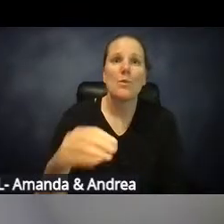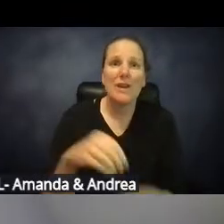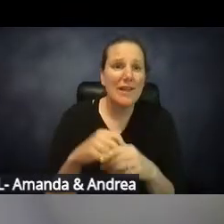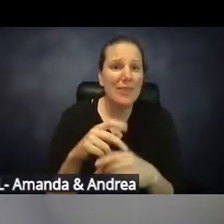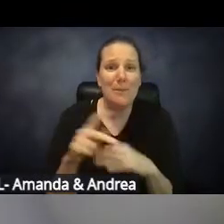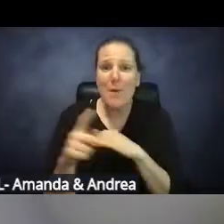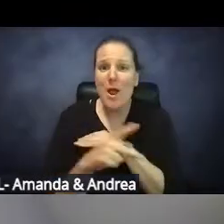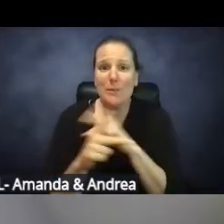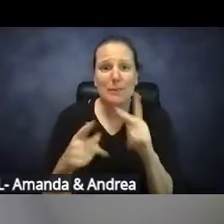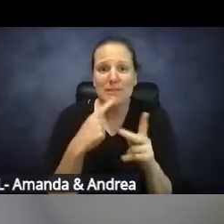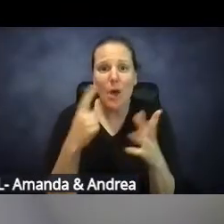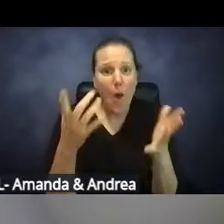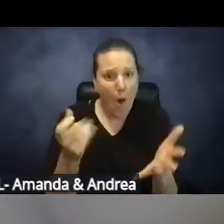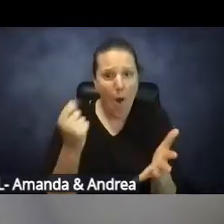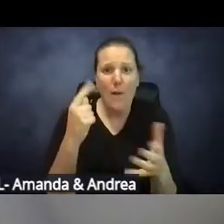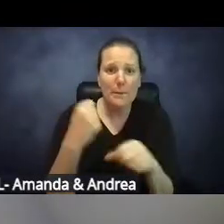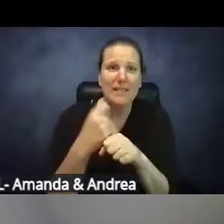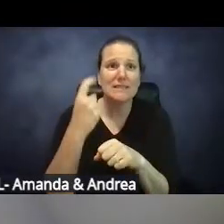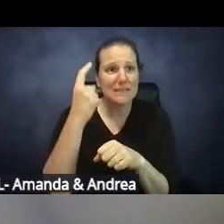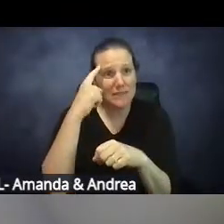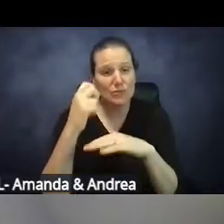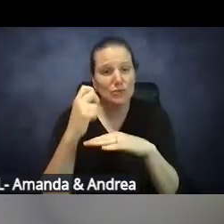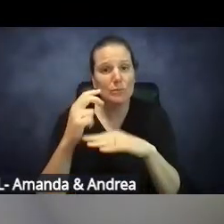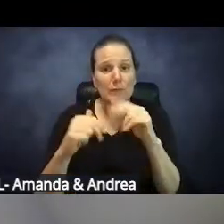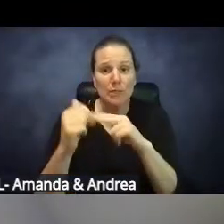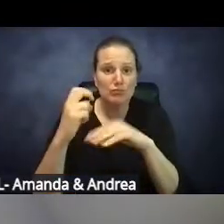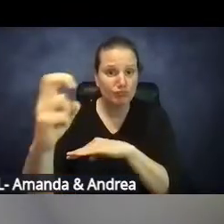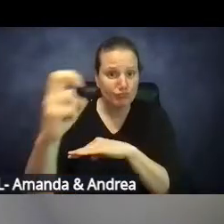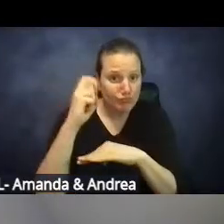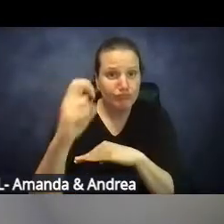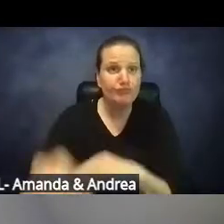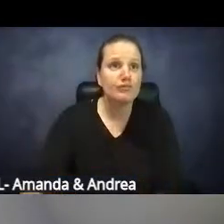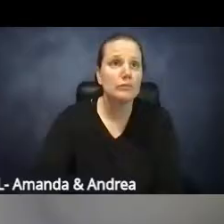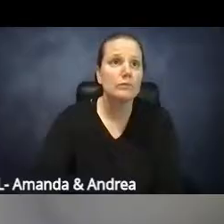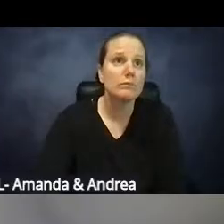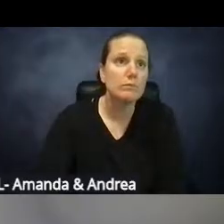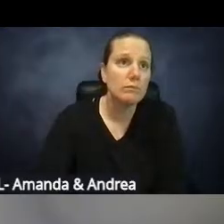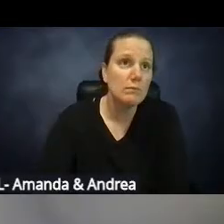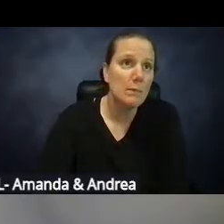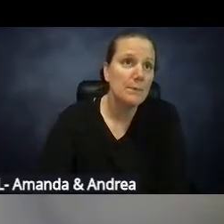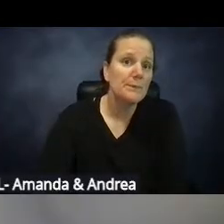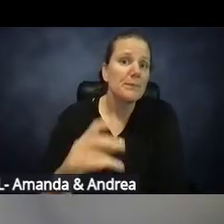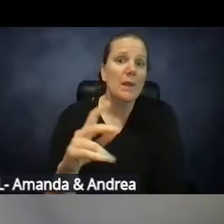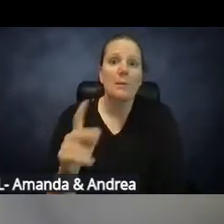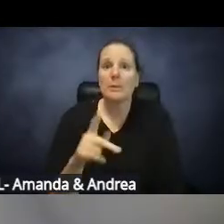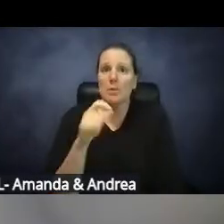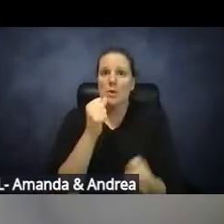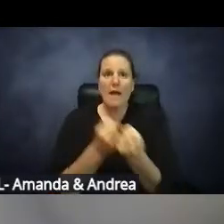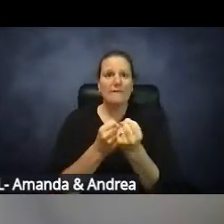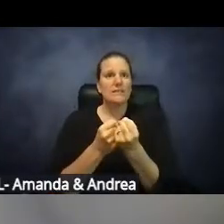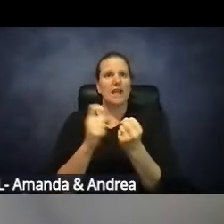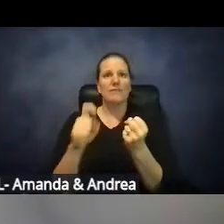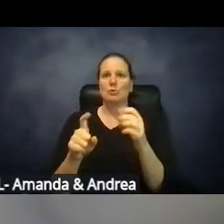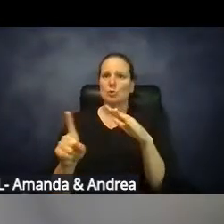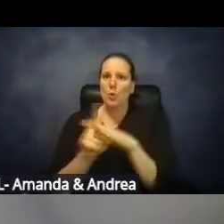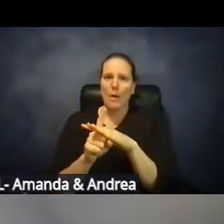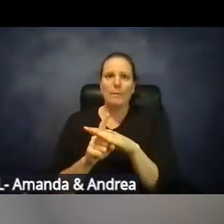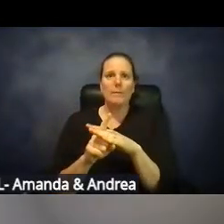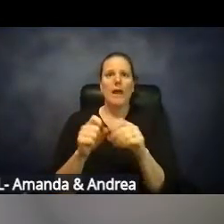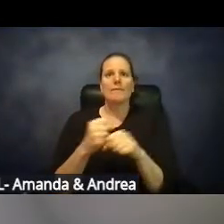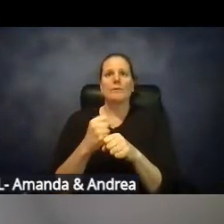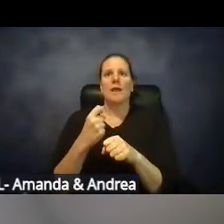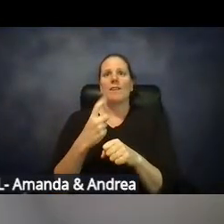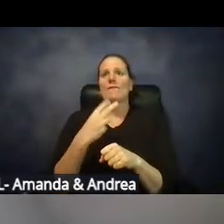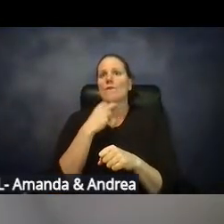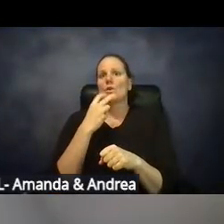build light rail. So the folks who are advocates for it need to show up. They need to make their voices